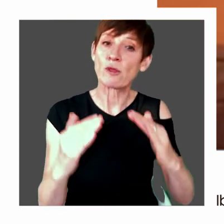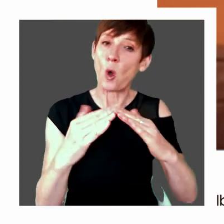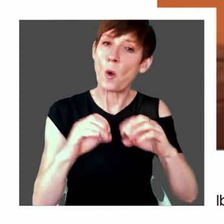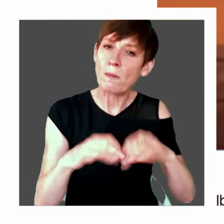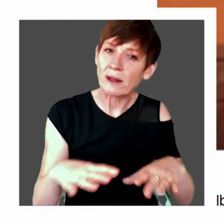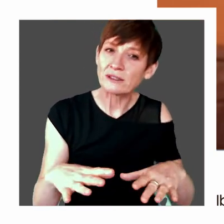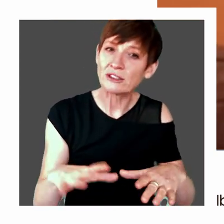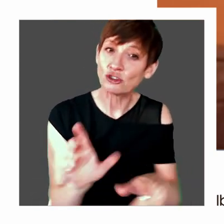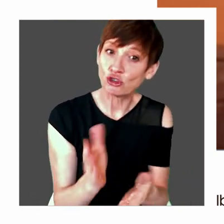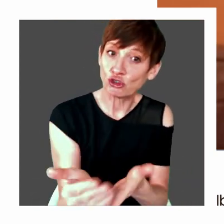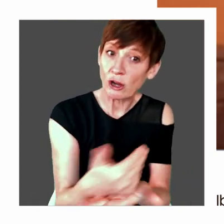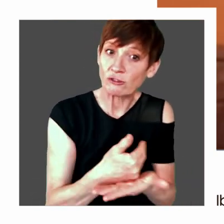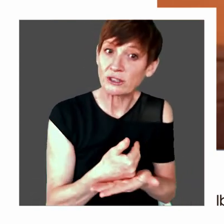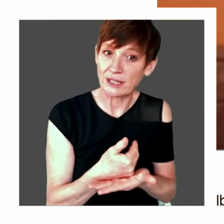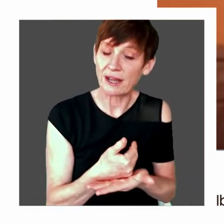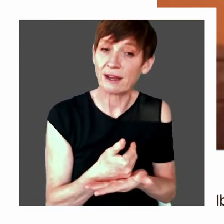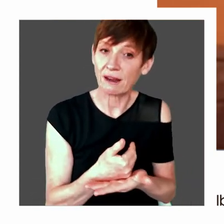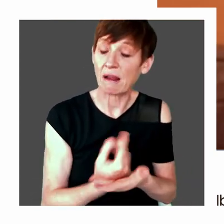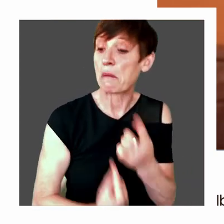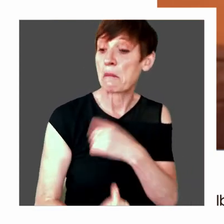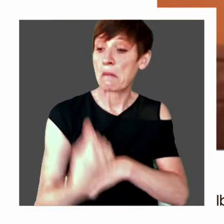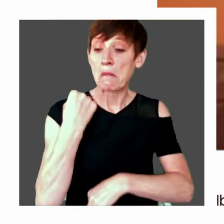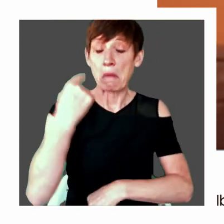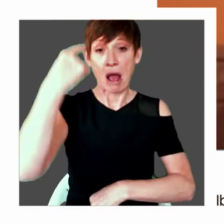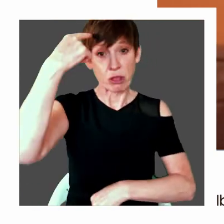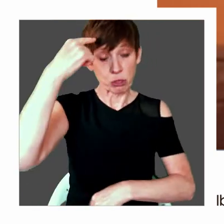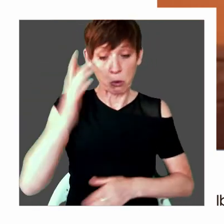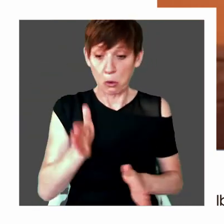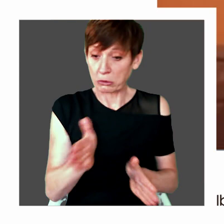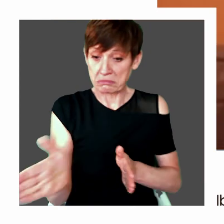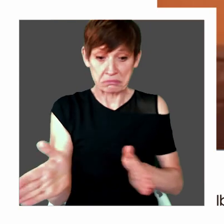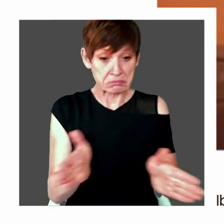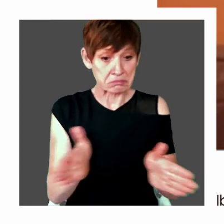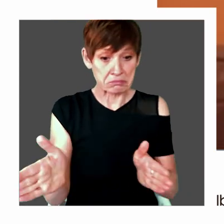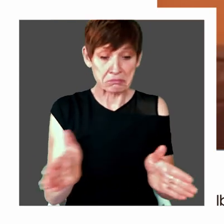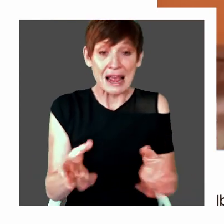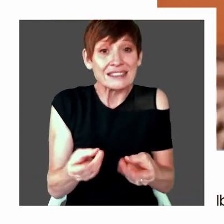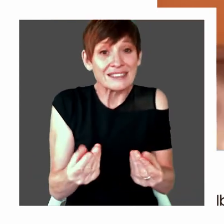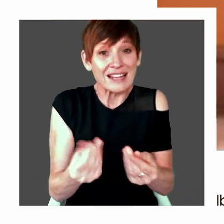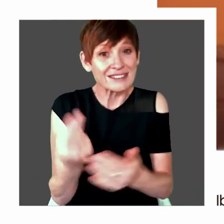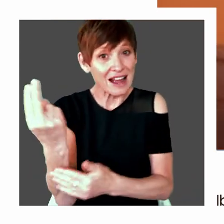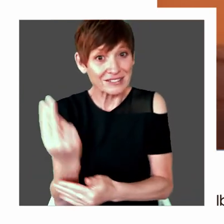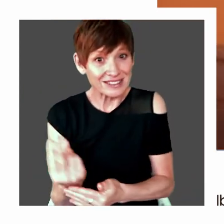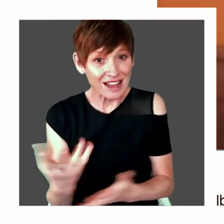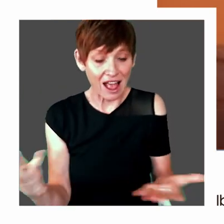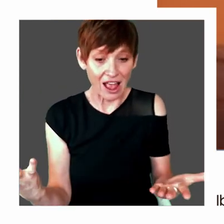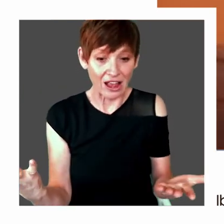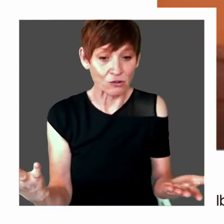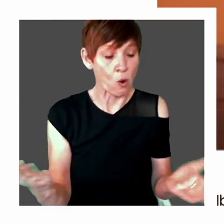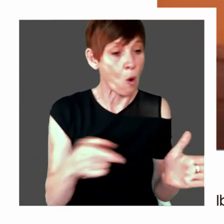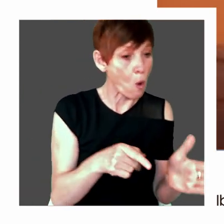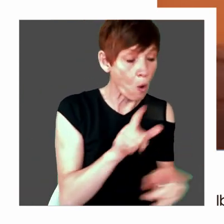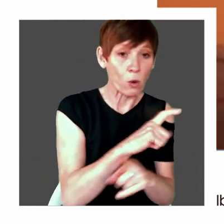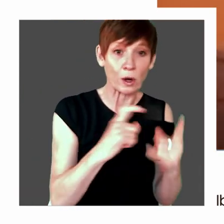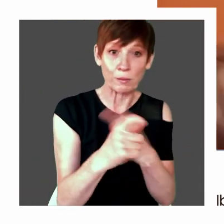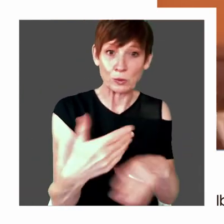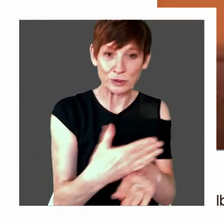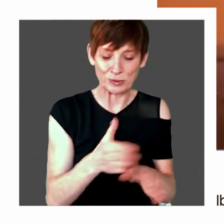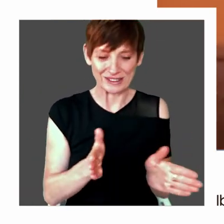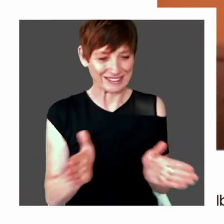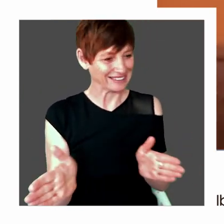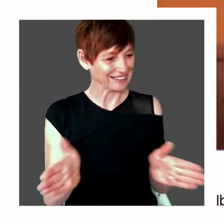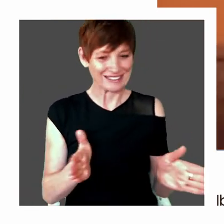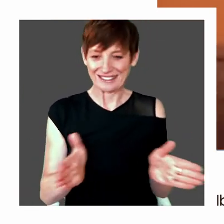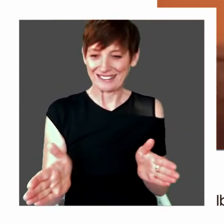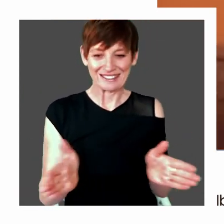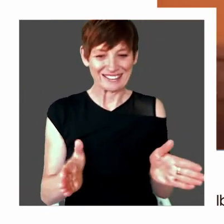time, I thought that I could either be a textile designer or a community worker. And I was like, well, I'm